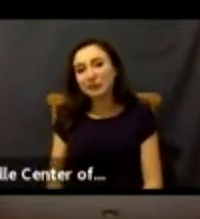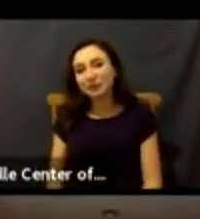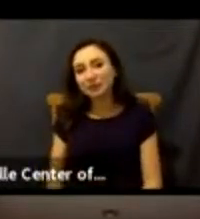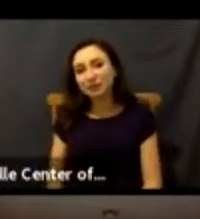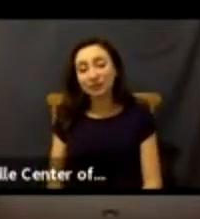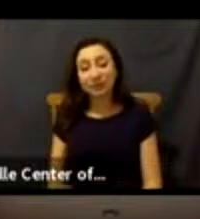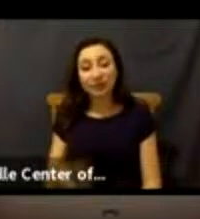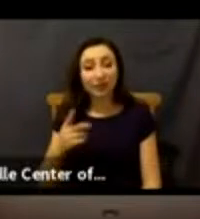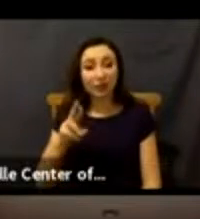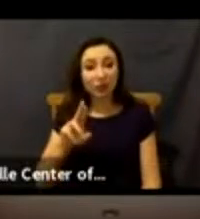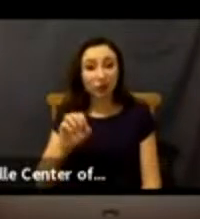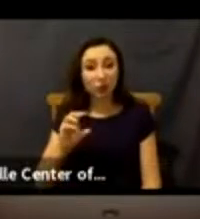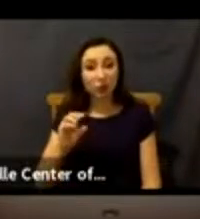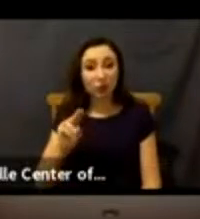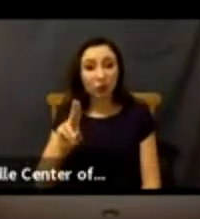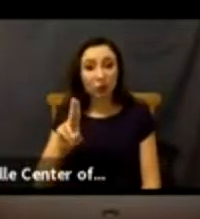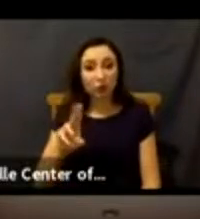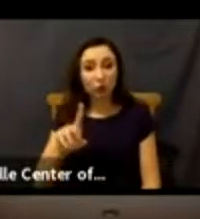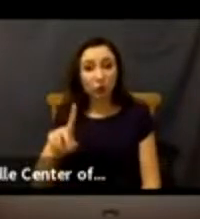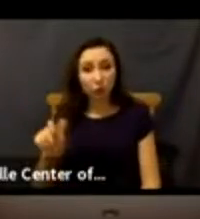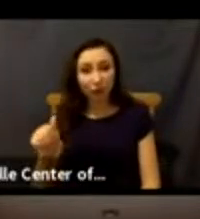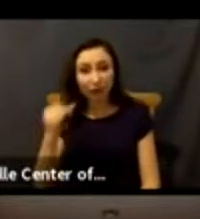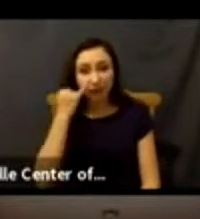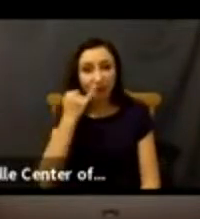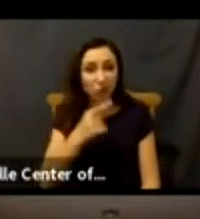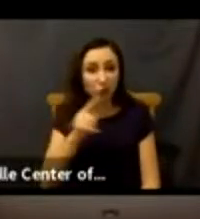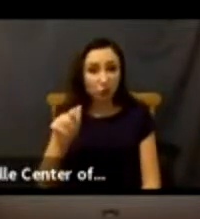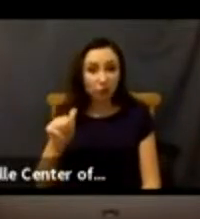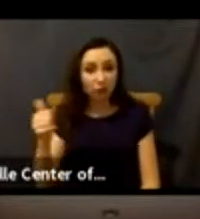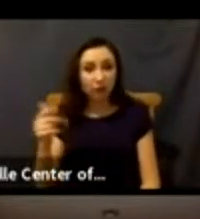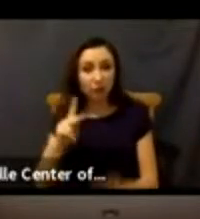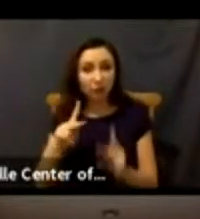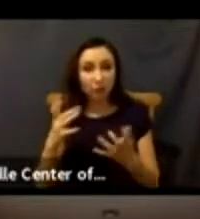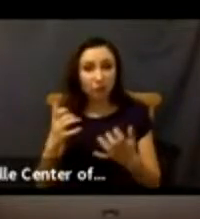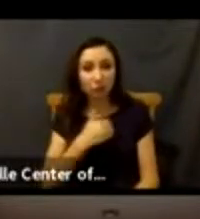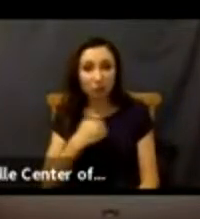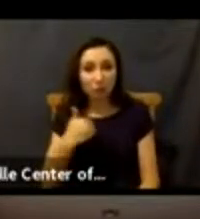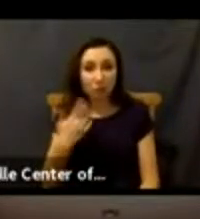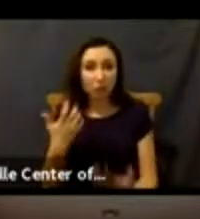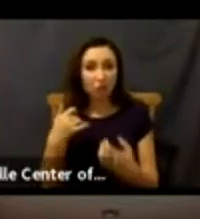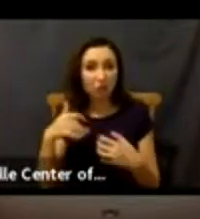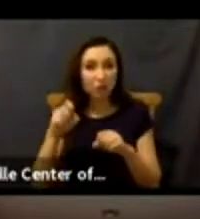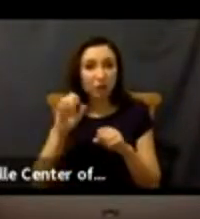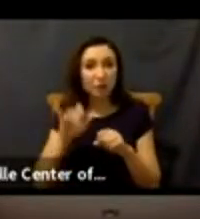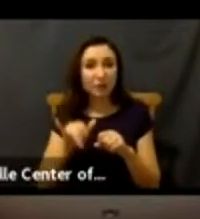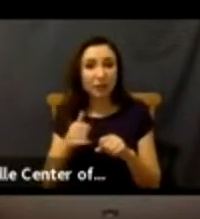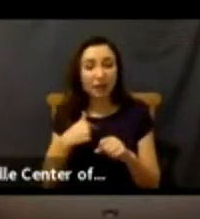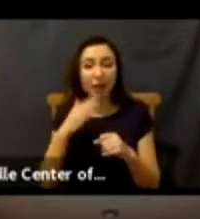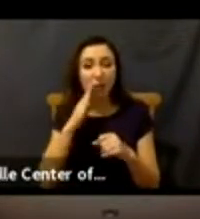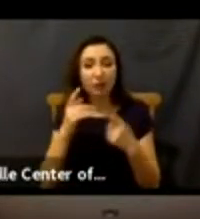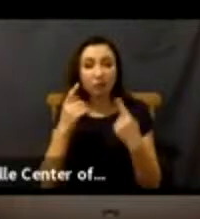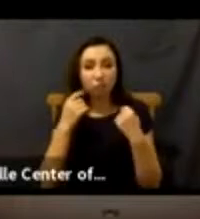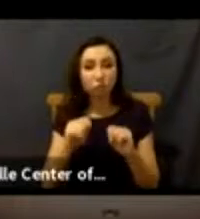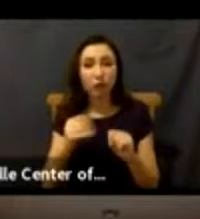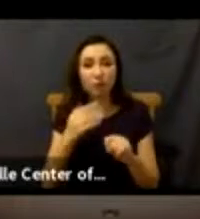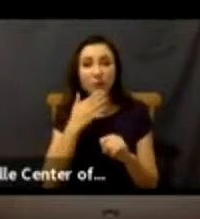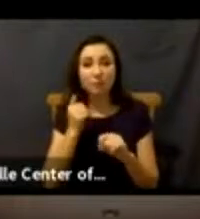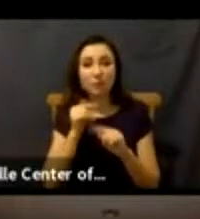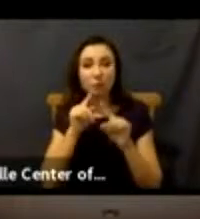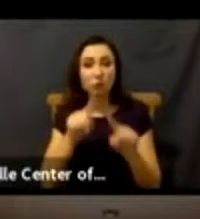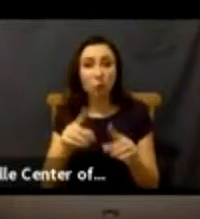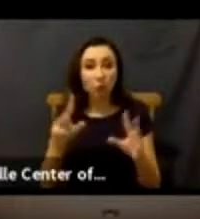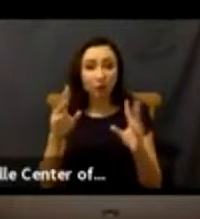Dr. Sousa, if you or other members would be so kind as to do that, I will make every effort to attend that meeting. But